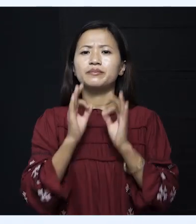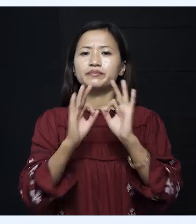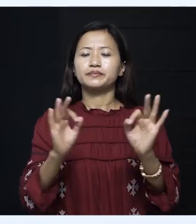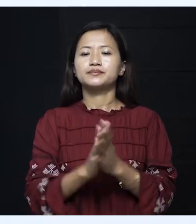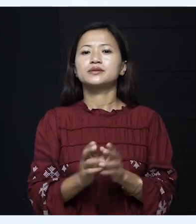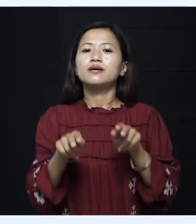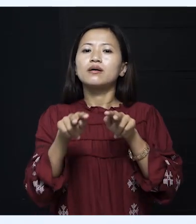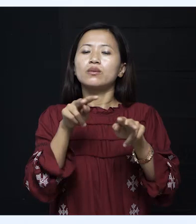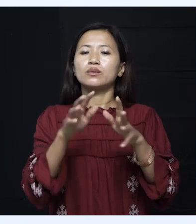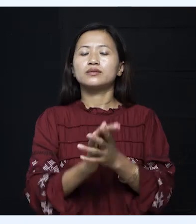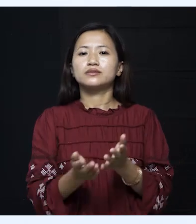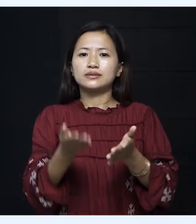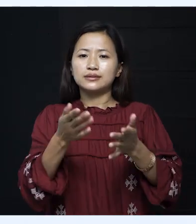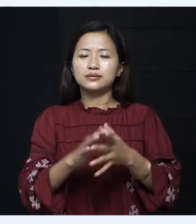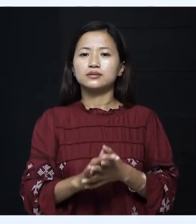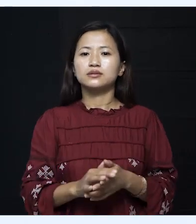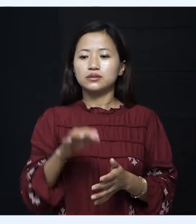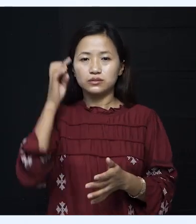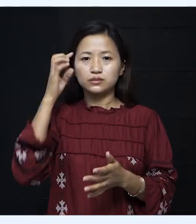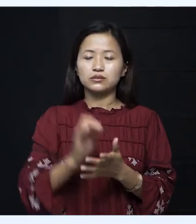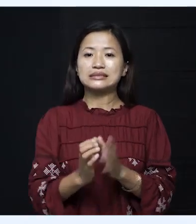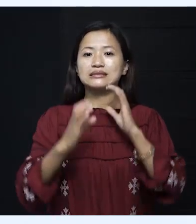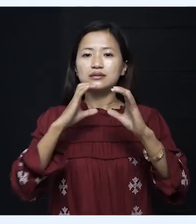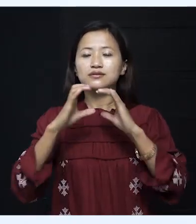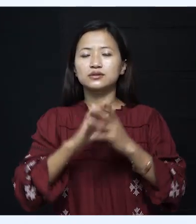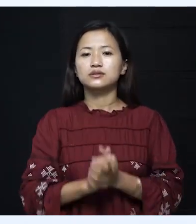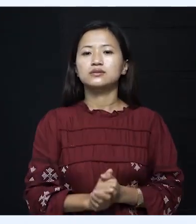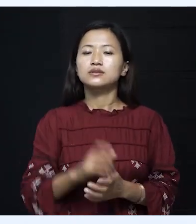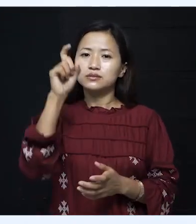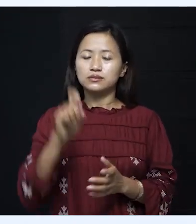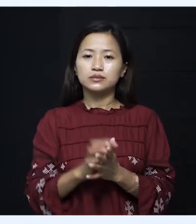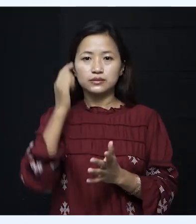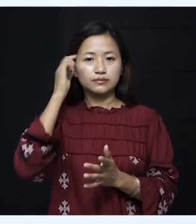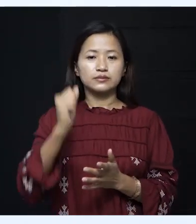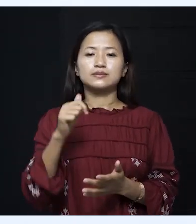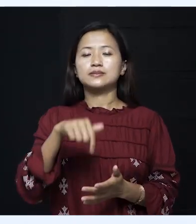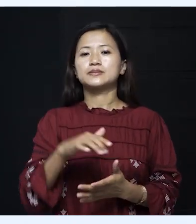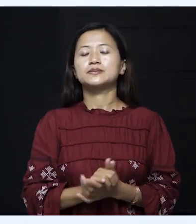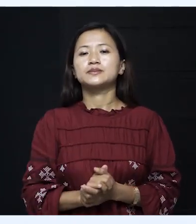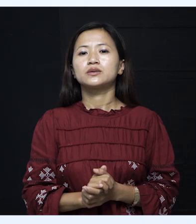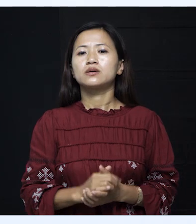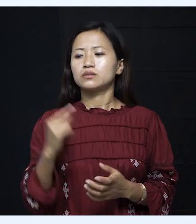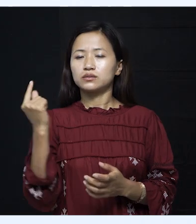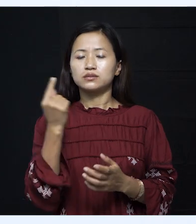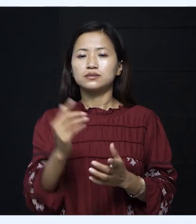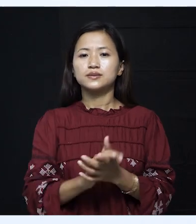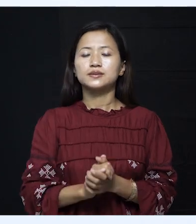some relevance to the conversation. That's what we need to remember here. And we